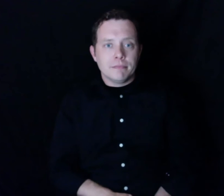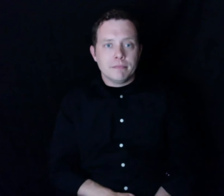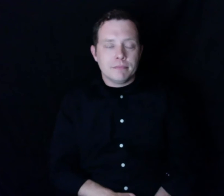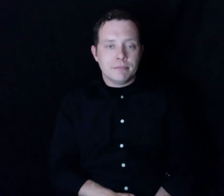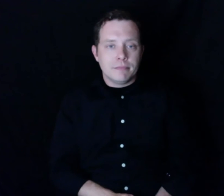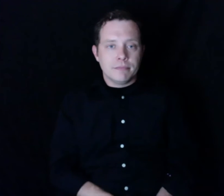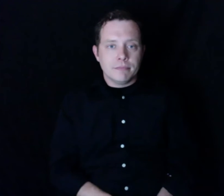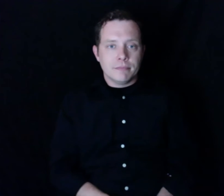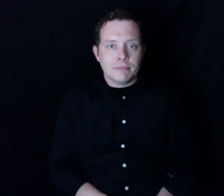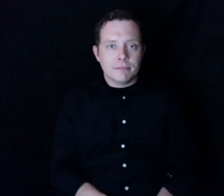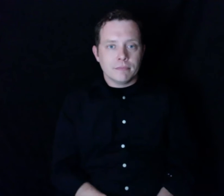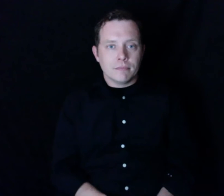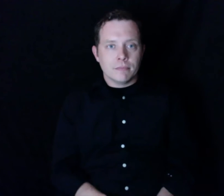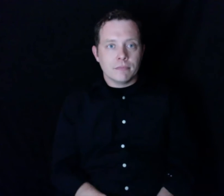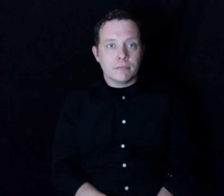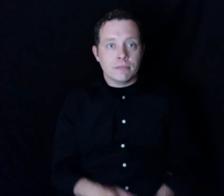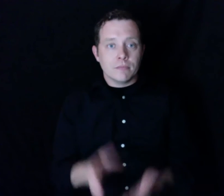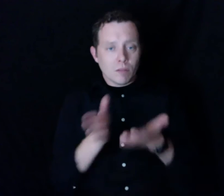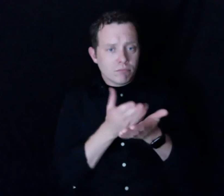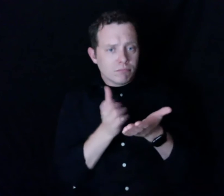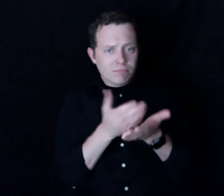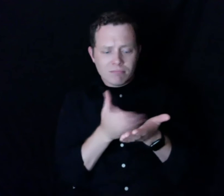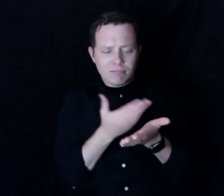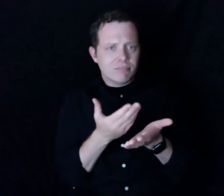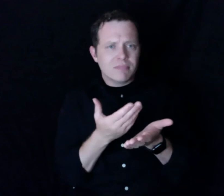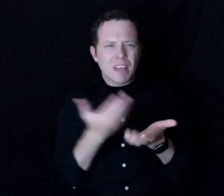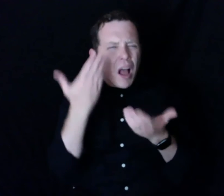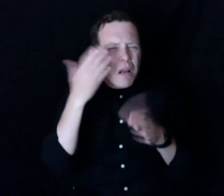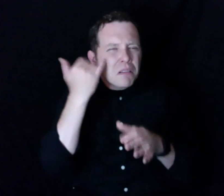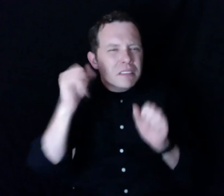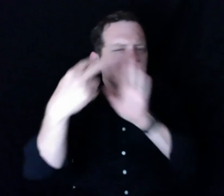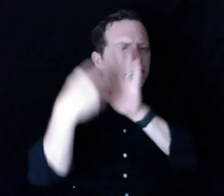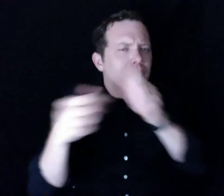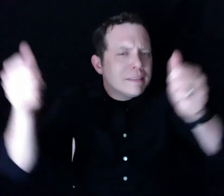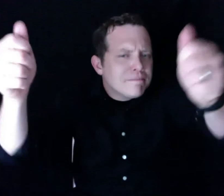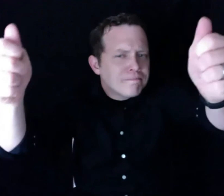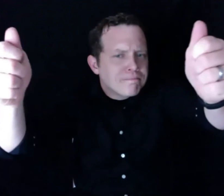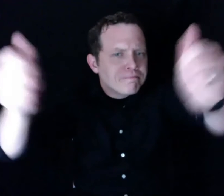then it clearly tells you all of the contents. I don't know if you can read that very well here.